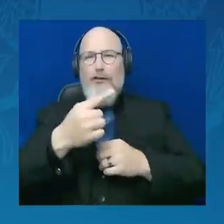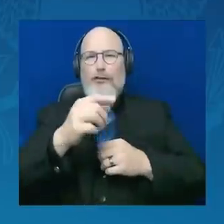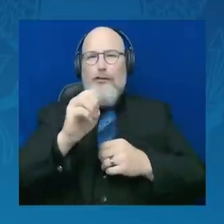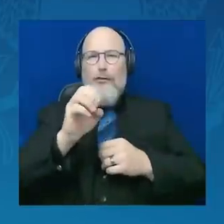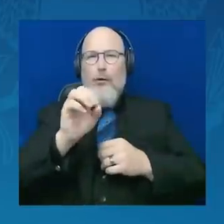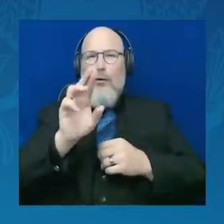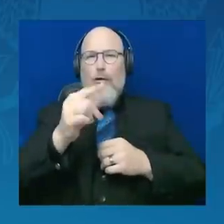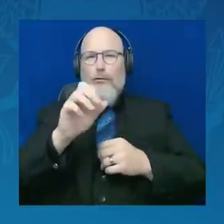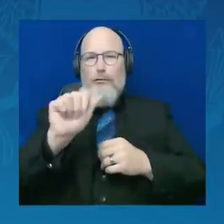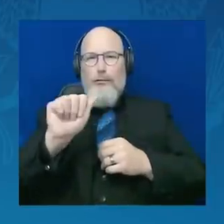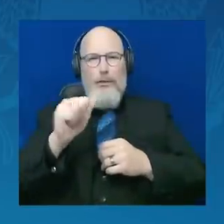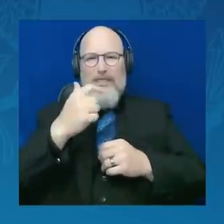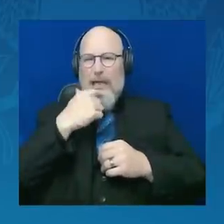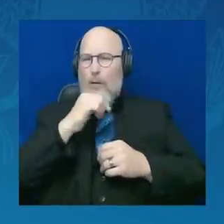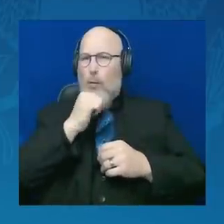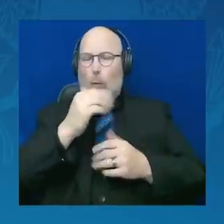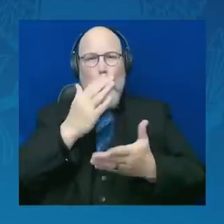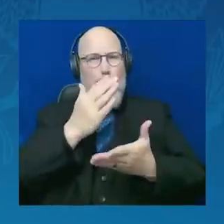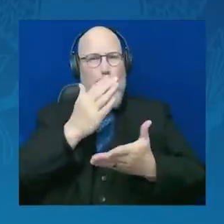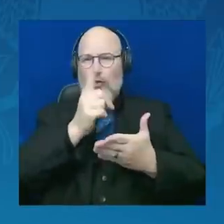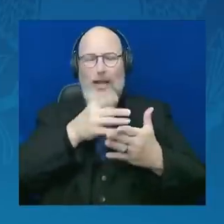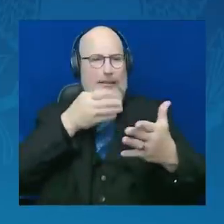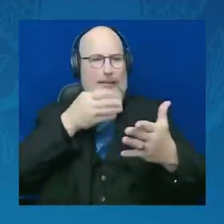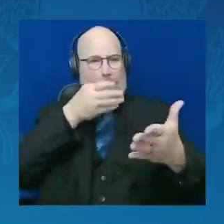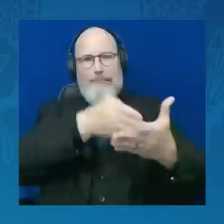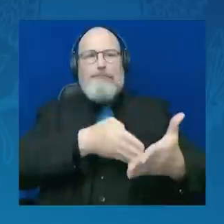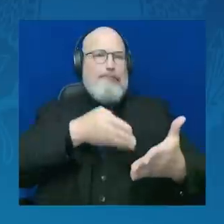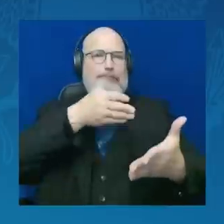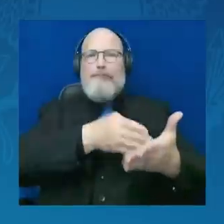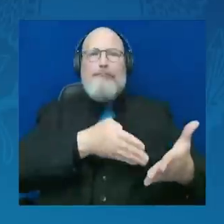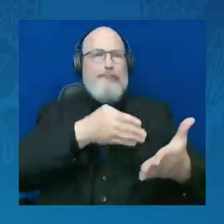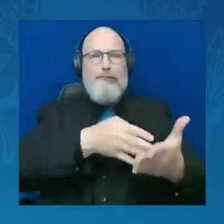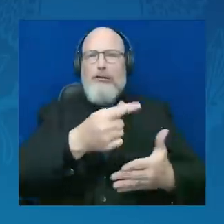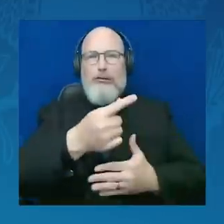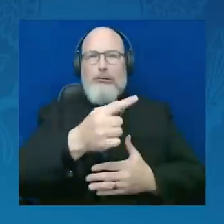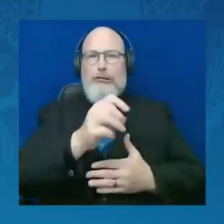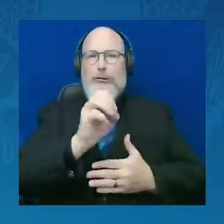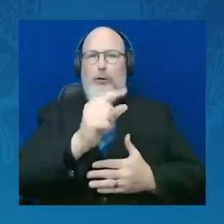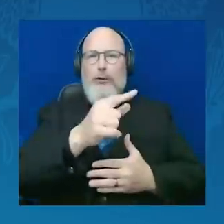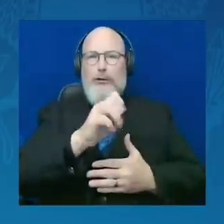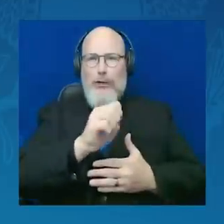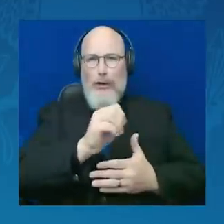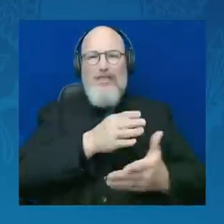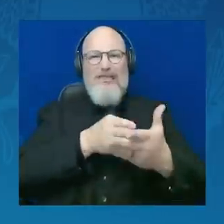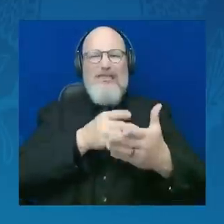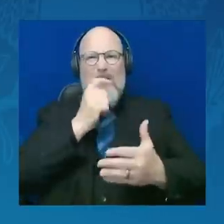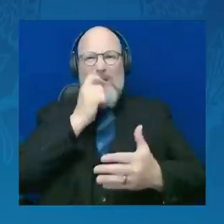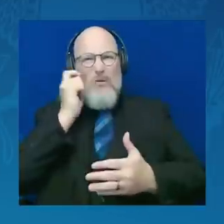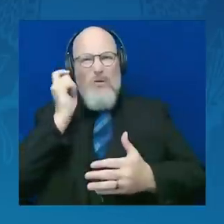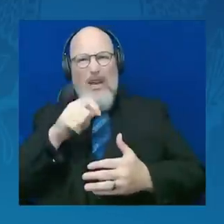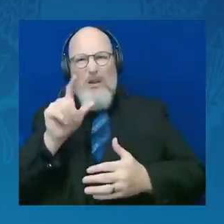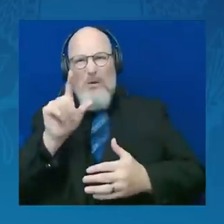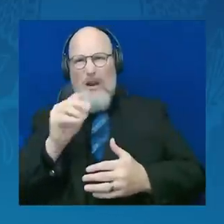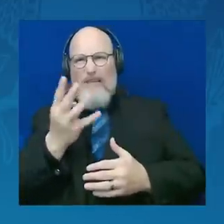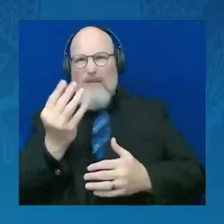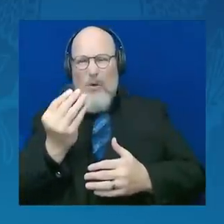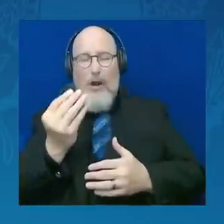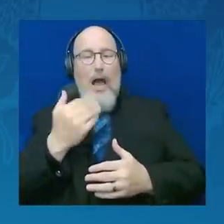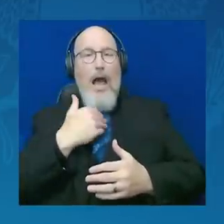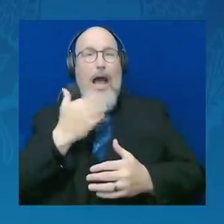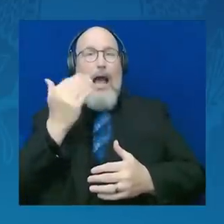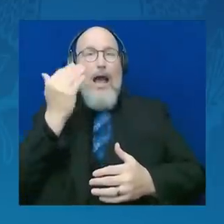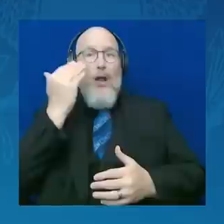attacking Georgia in 2008 and attacking part of Ukraine in 2014. I knew that this appetite,